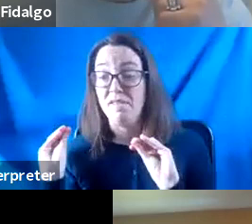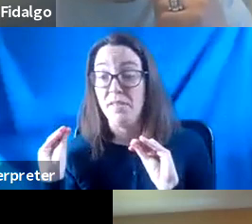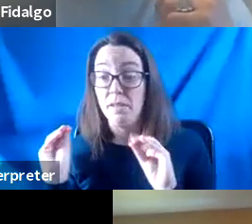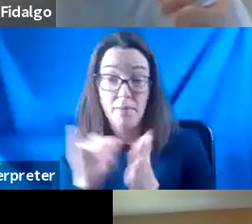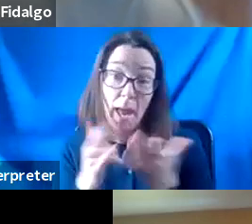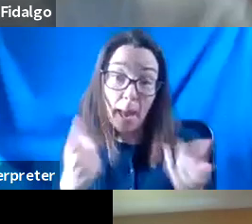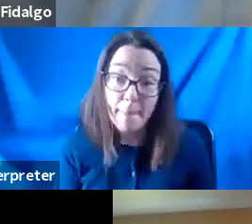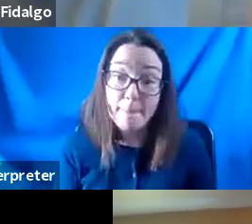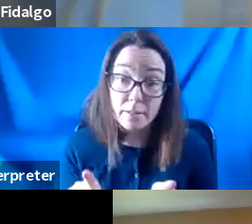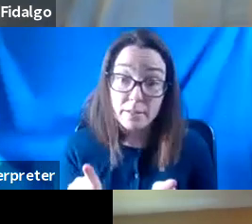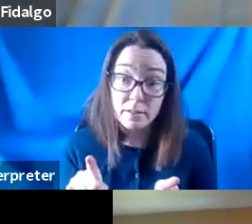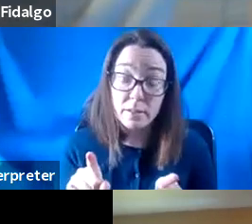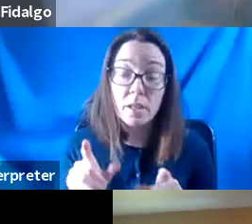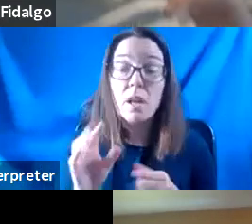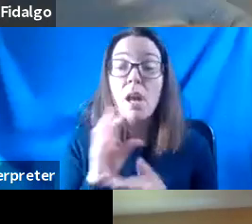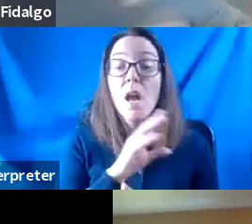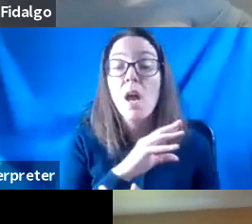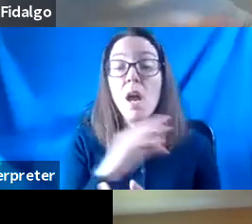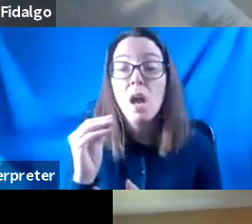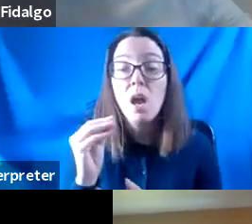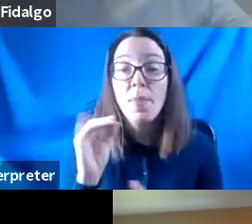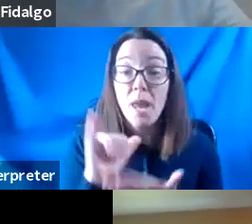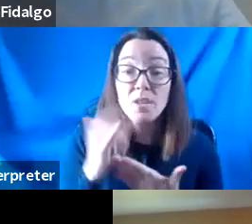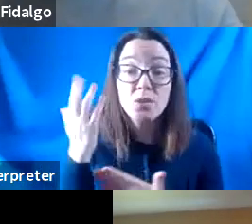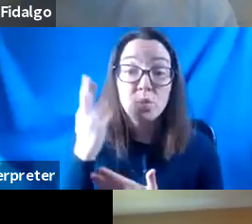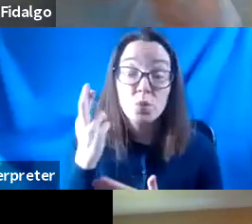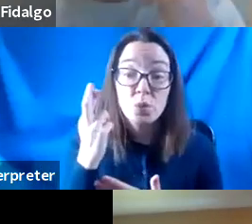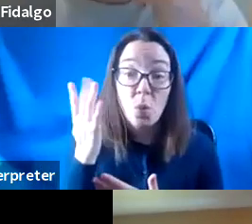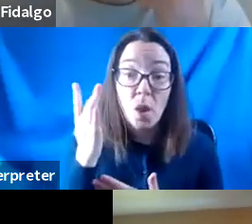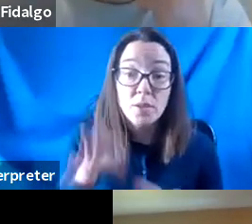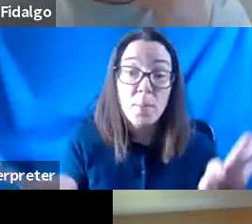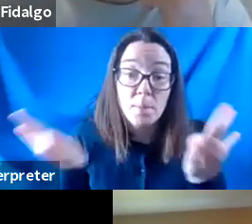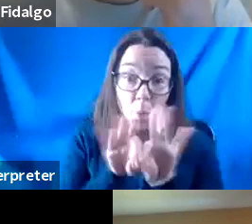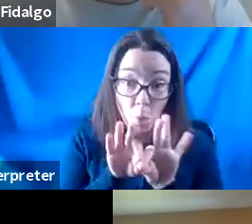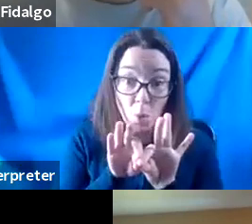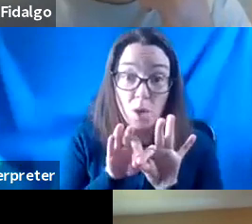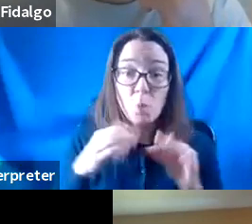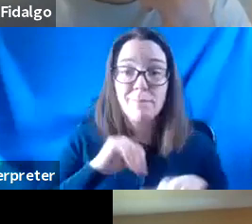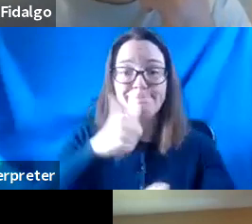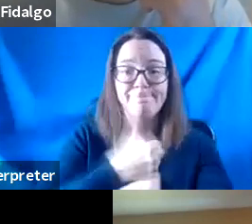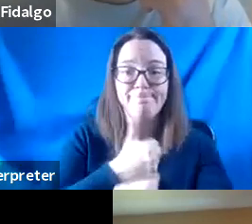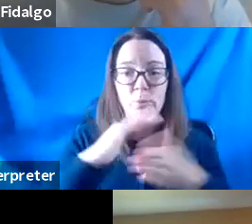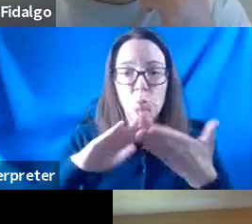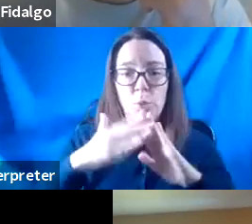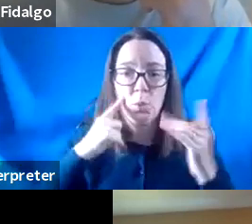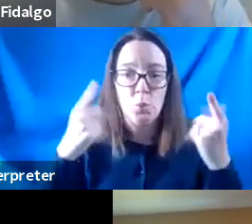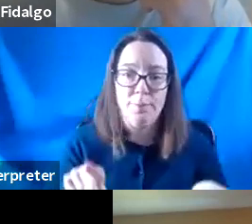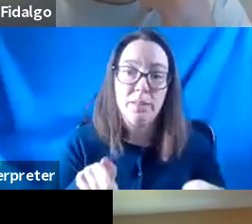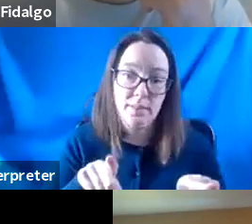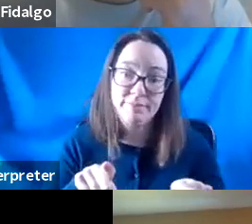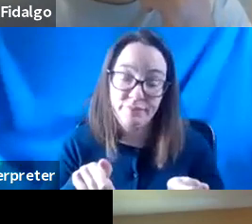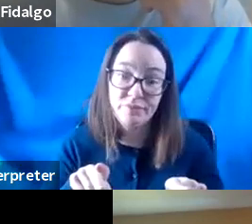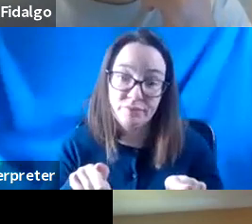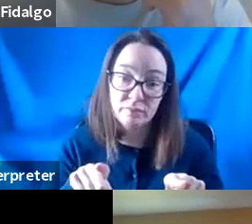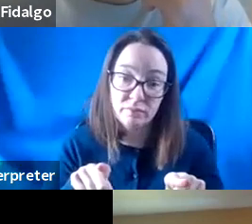of the reasons why it's very important for groups to start off with community agreements, so that you can set up